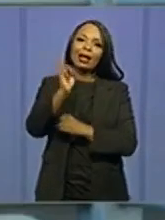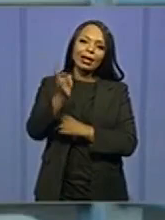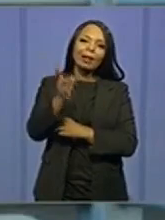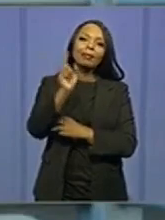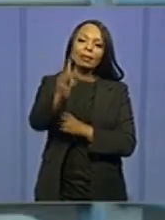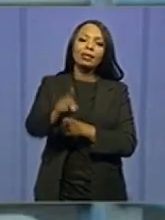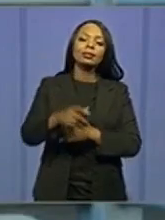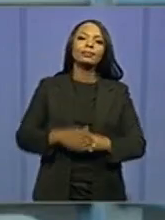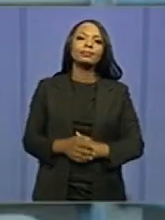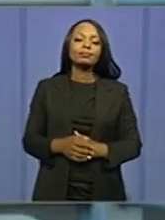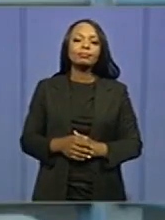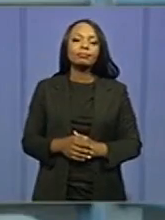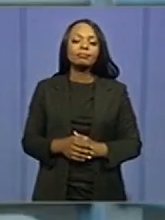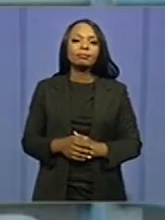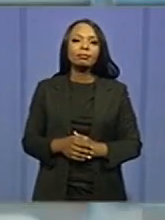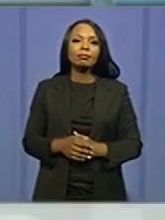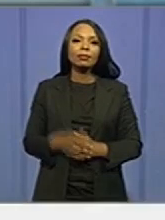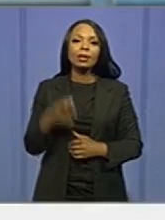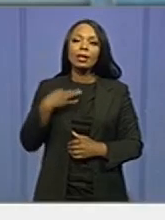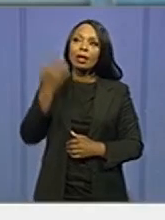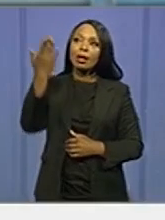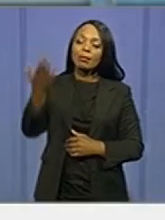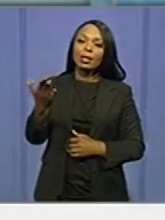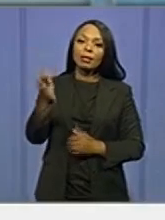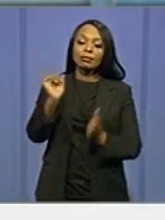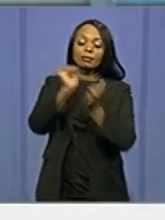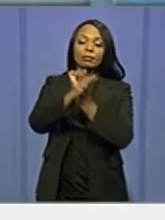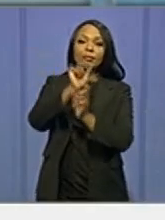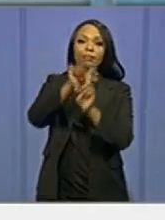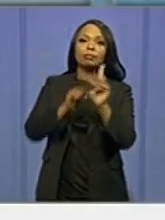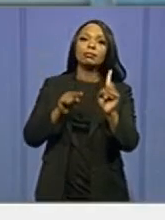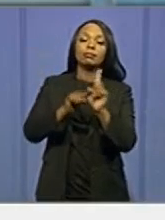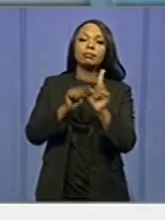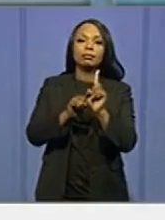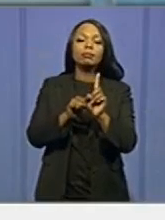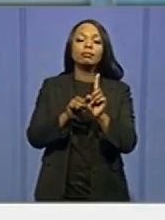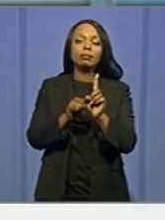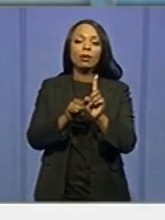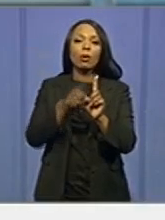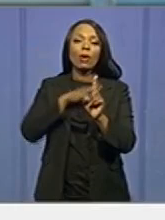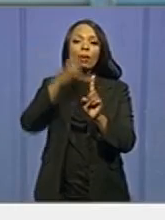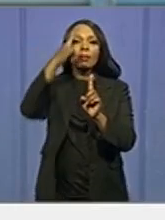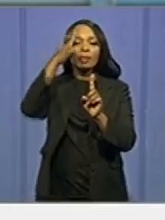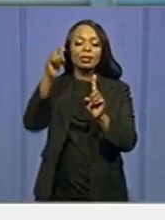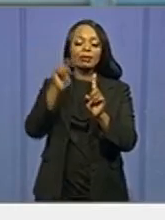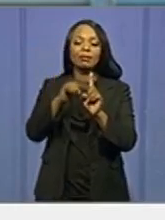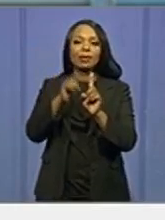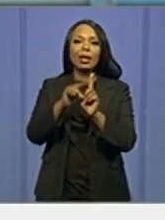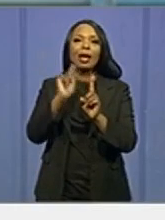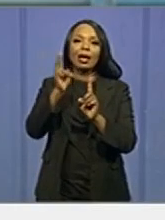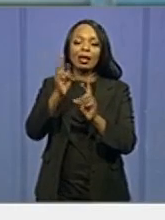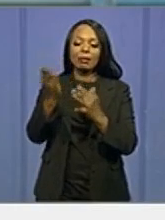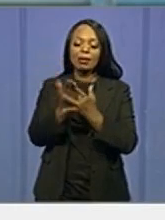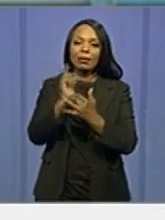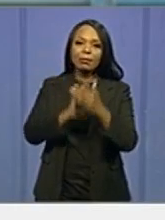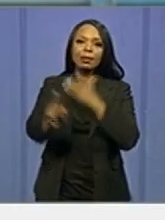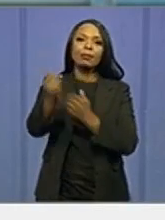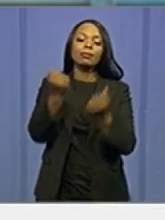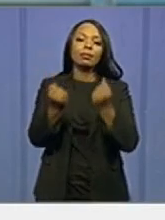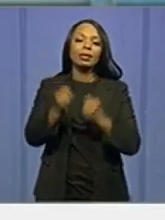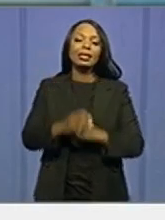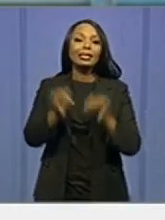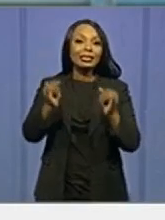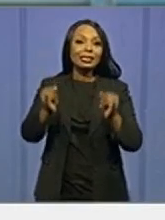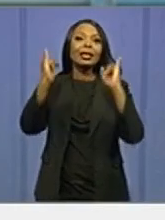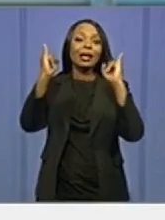We immediately applied for a warrant of his arrest as we believe that he has a case to answer to. He is facing